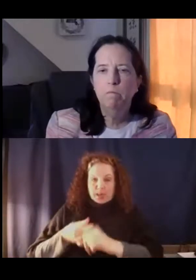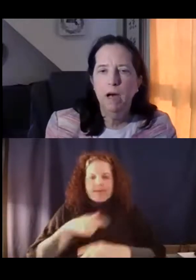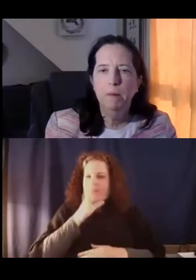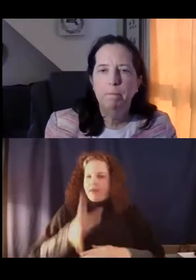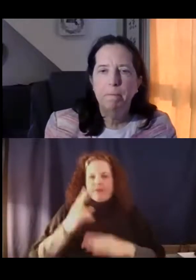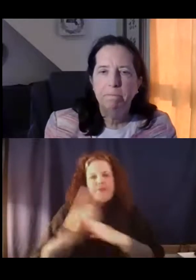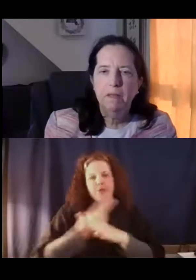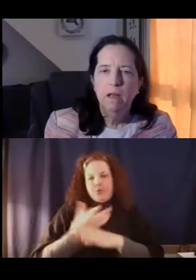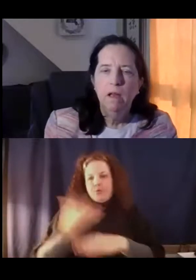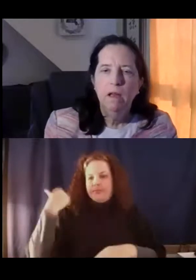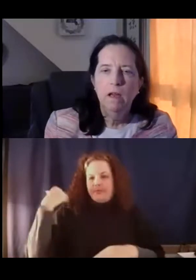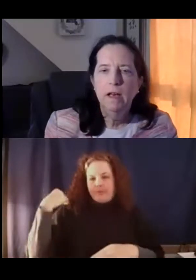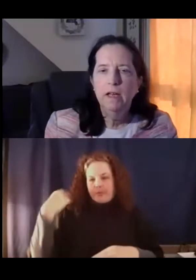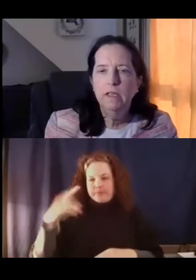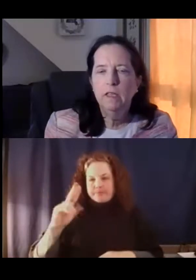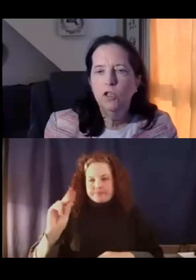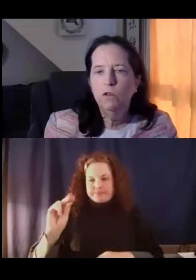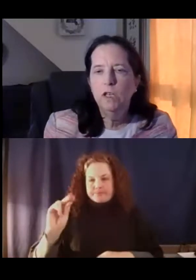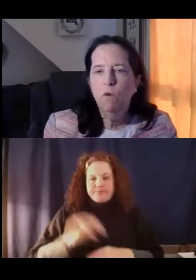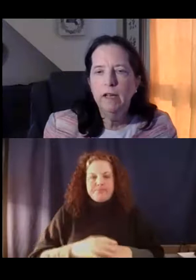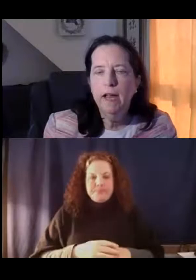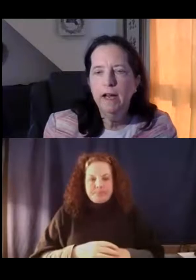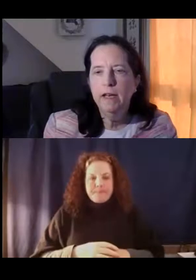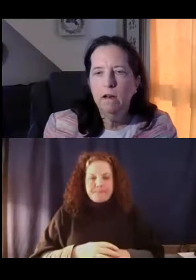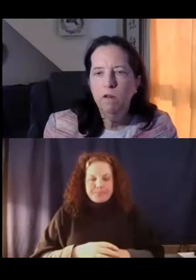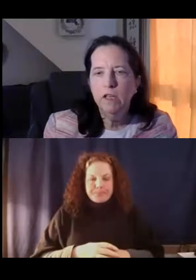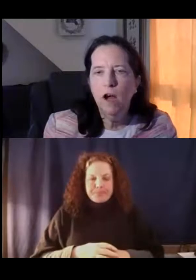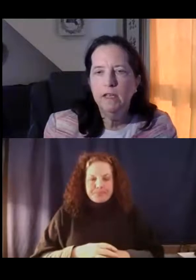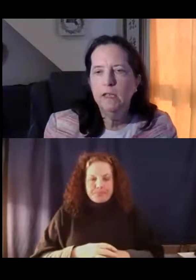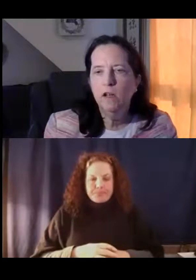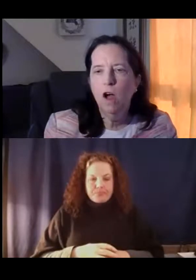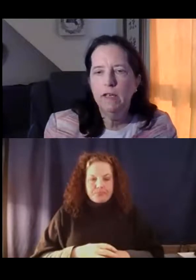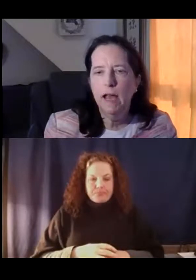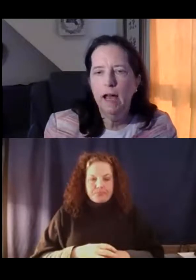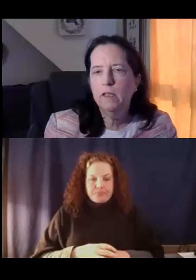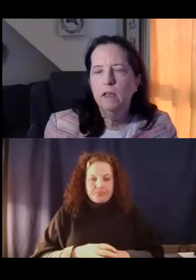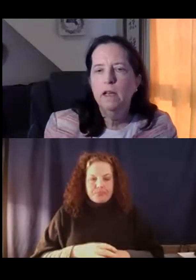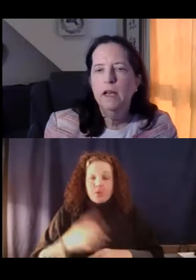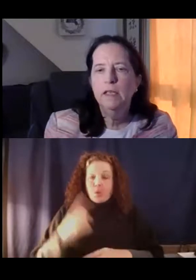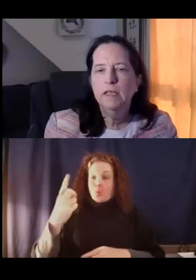before, but it is using one cane with constant